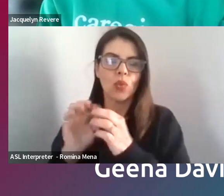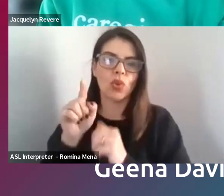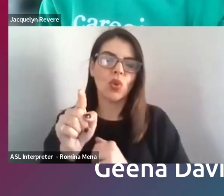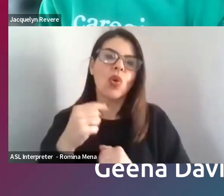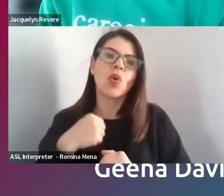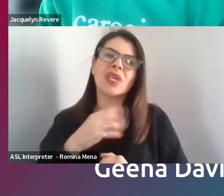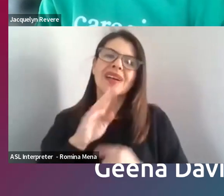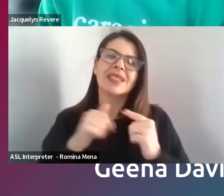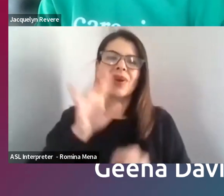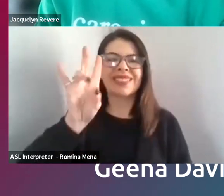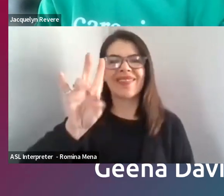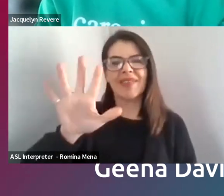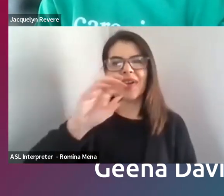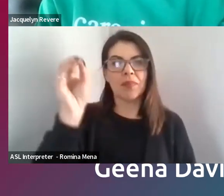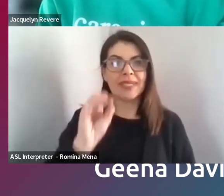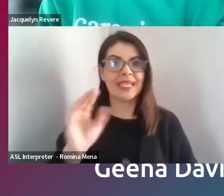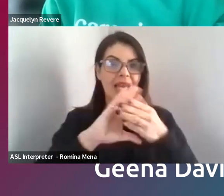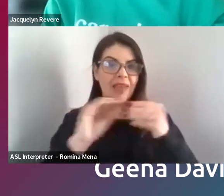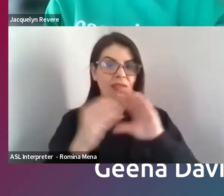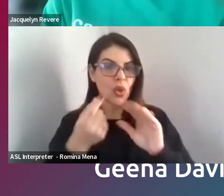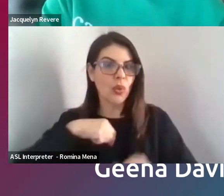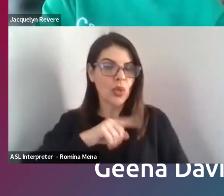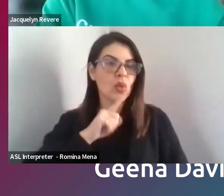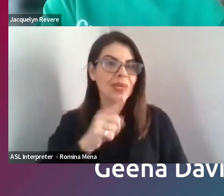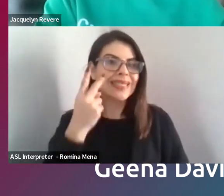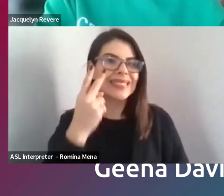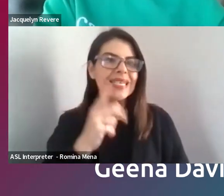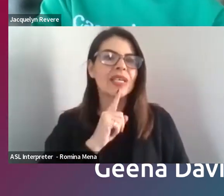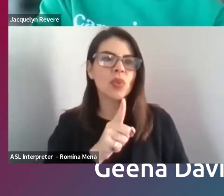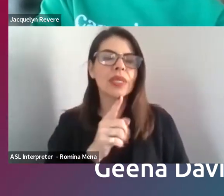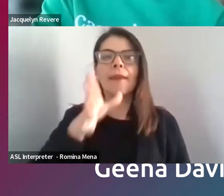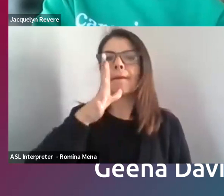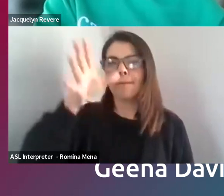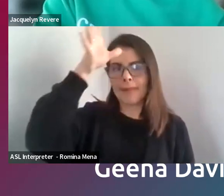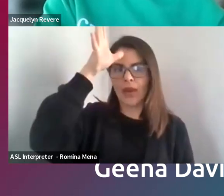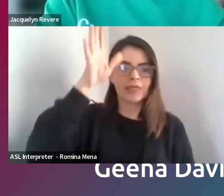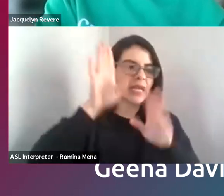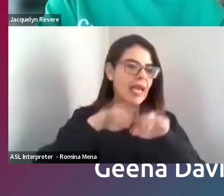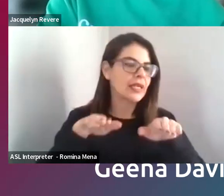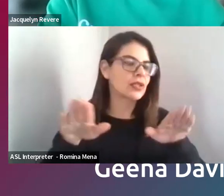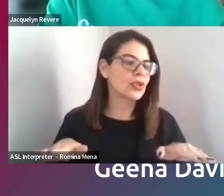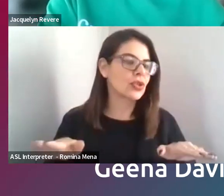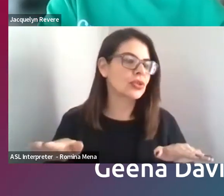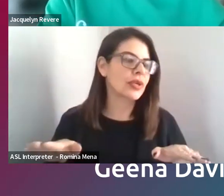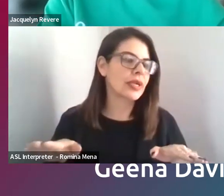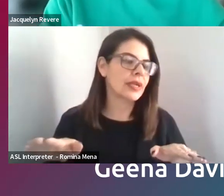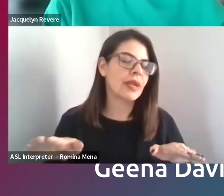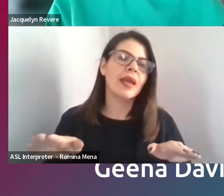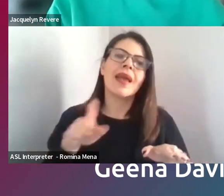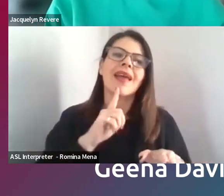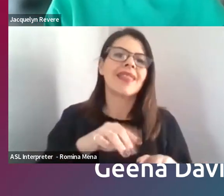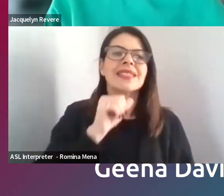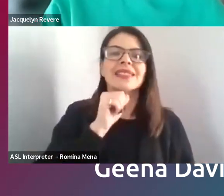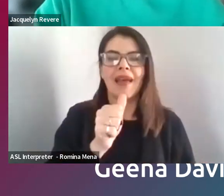know, 75% of the stories that we do see is really about parents and children, and that's not kind of the